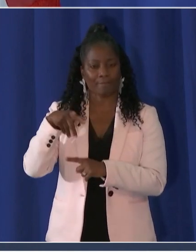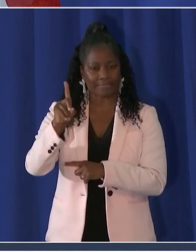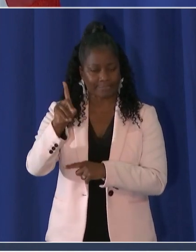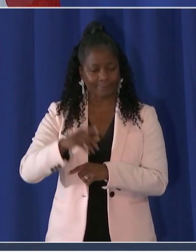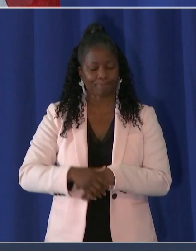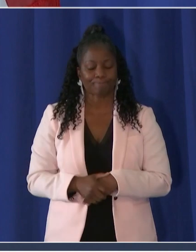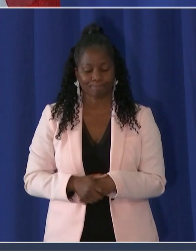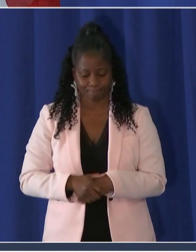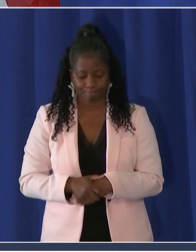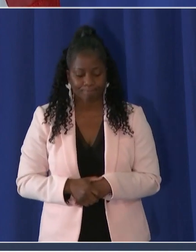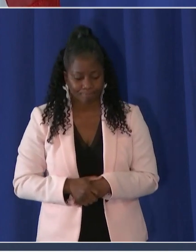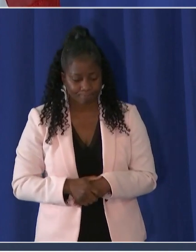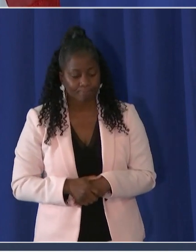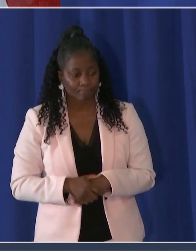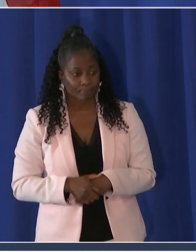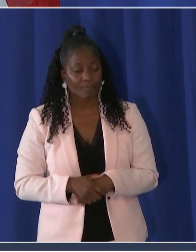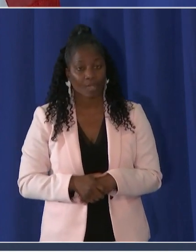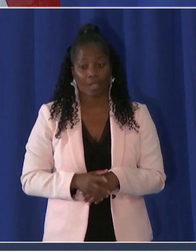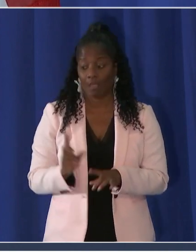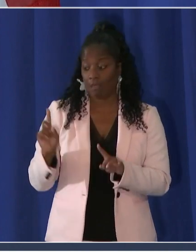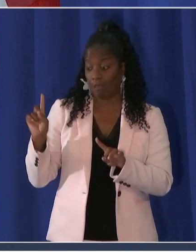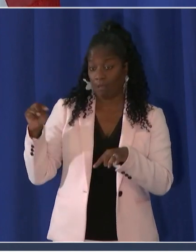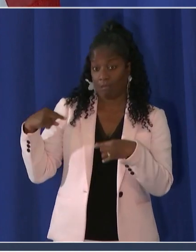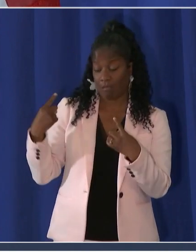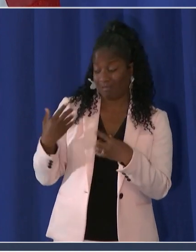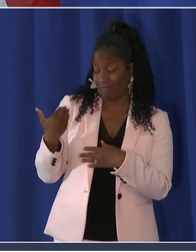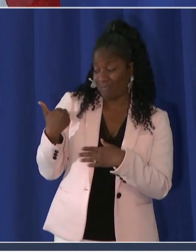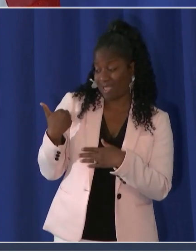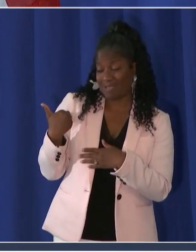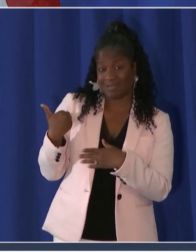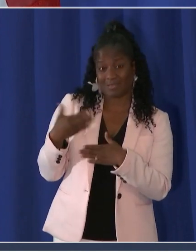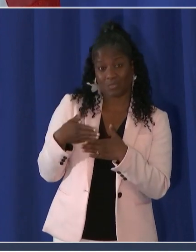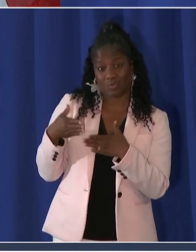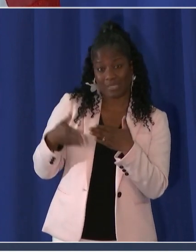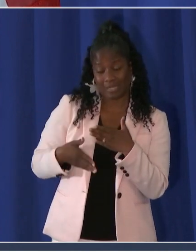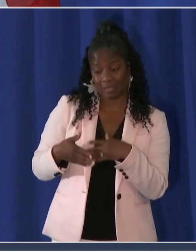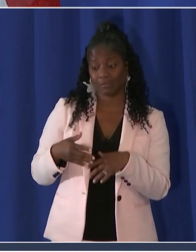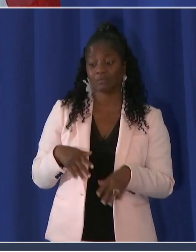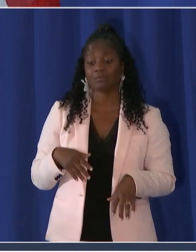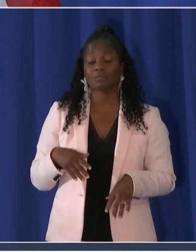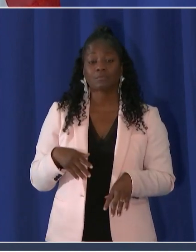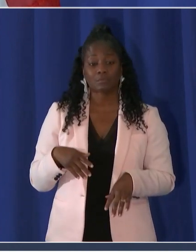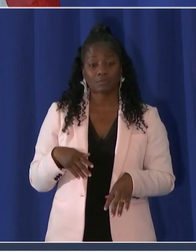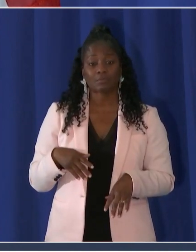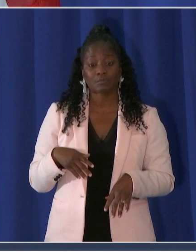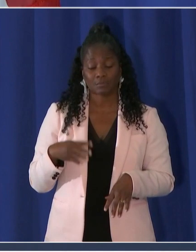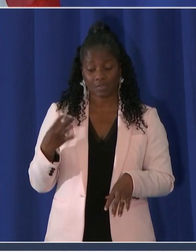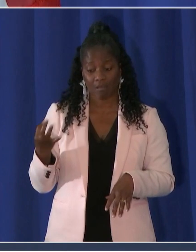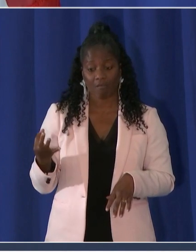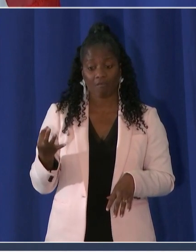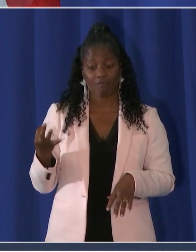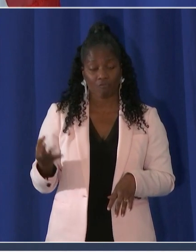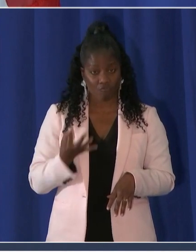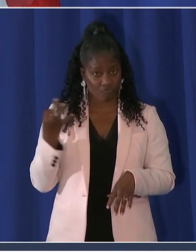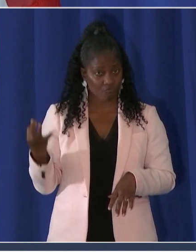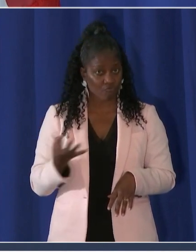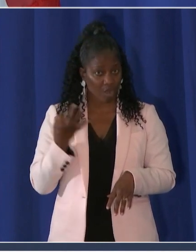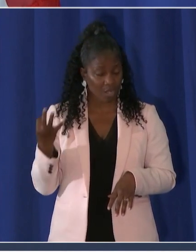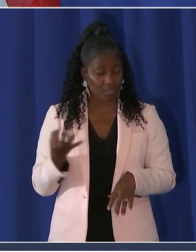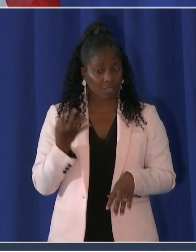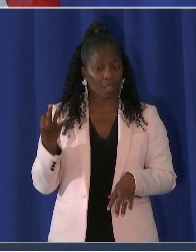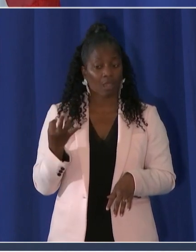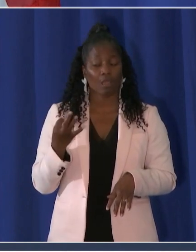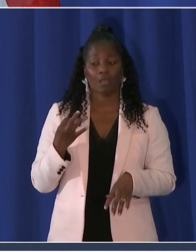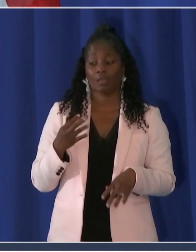Department. Certainly the last weekend and Friday, when talking